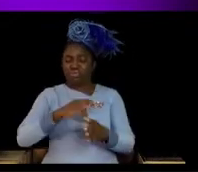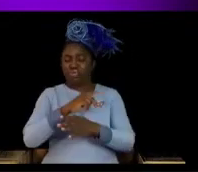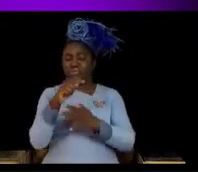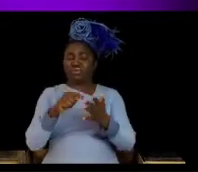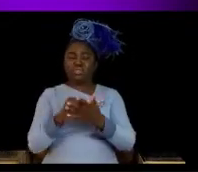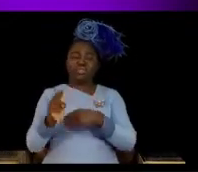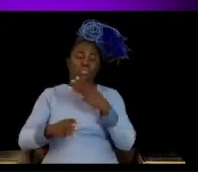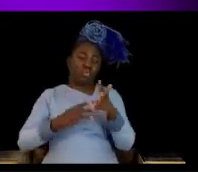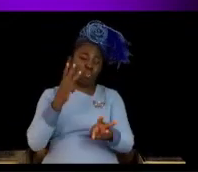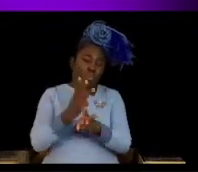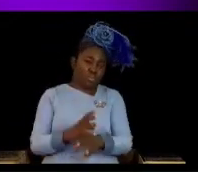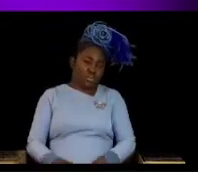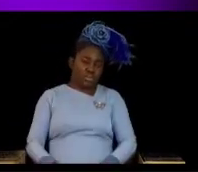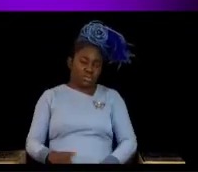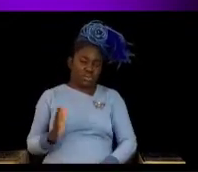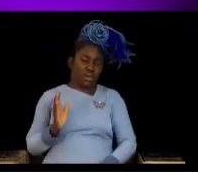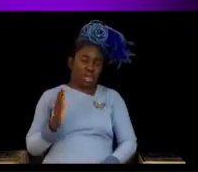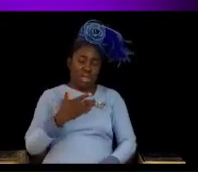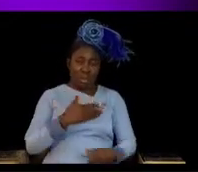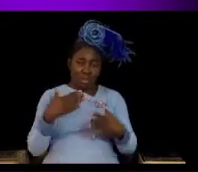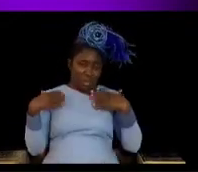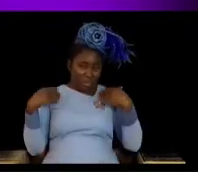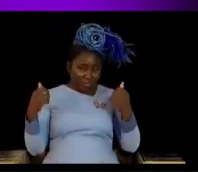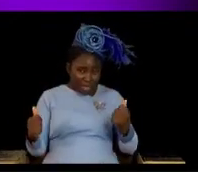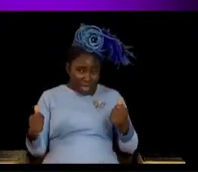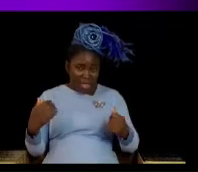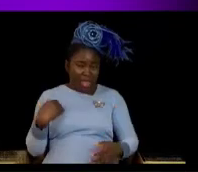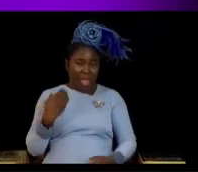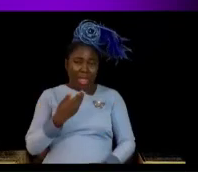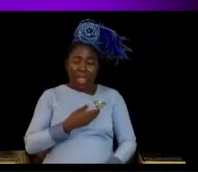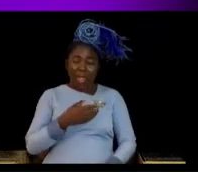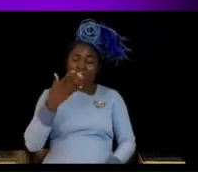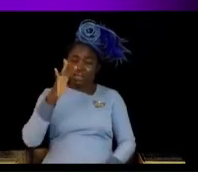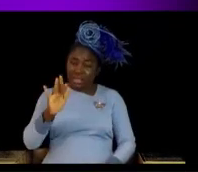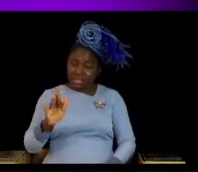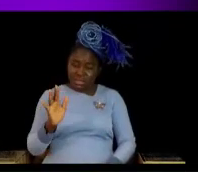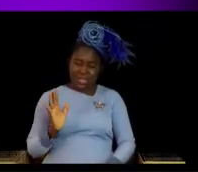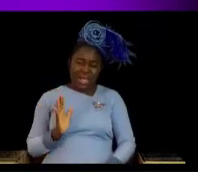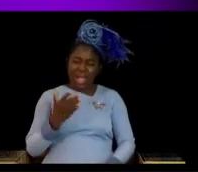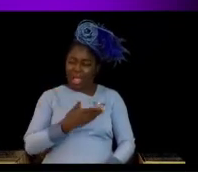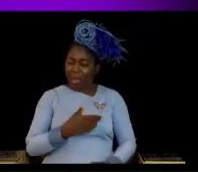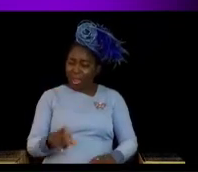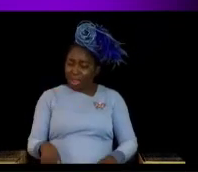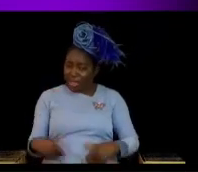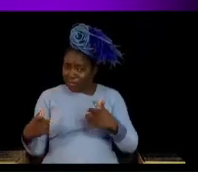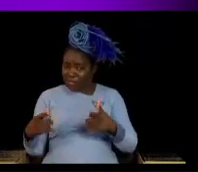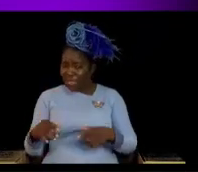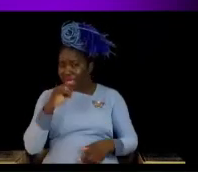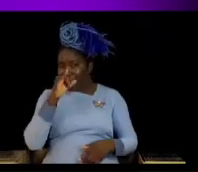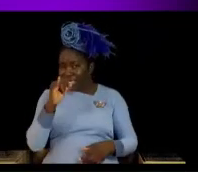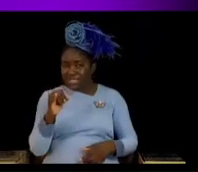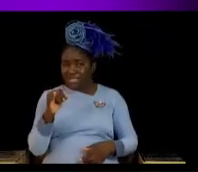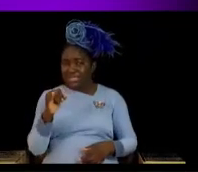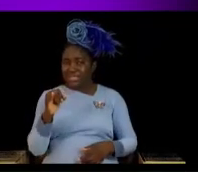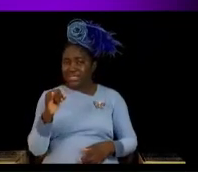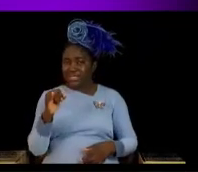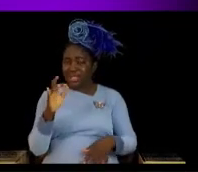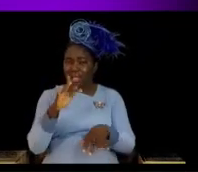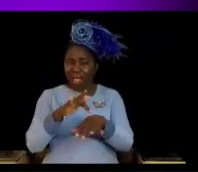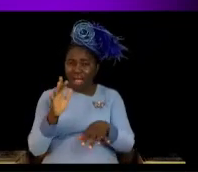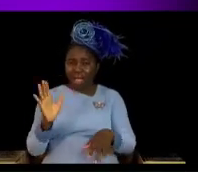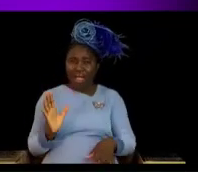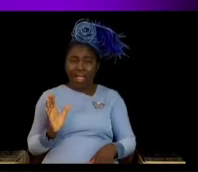welfare, our destiny, our life is affected by mighty powers of